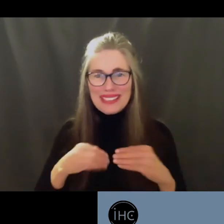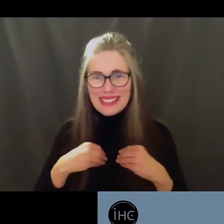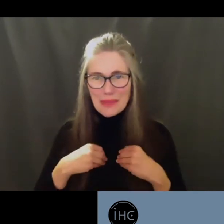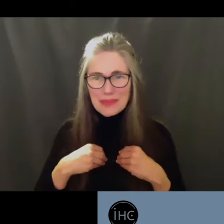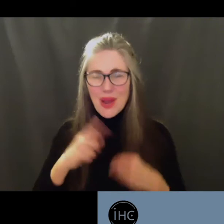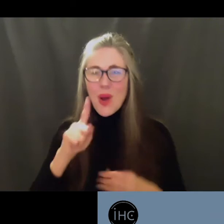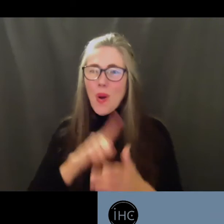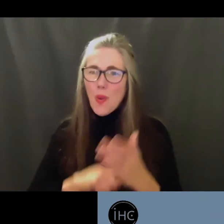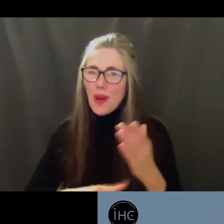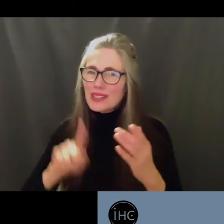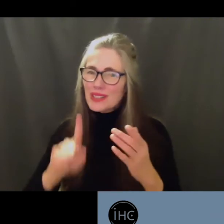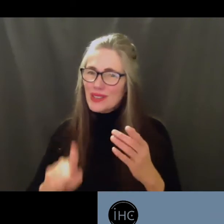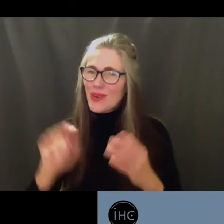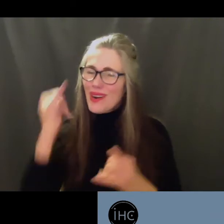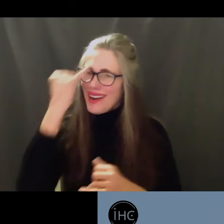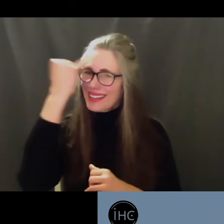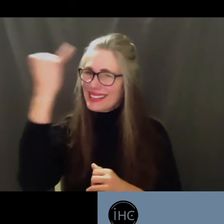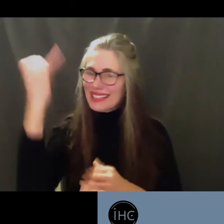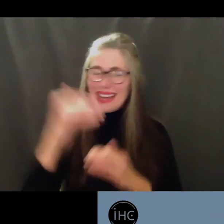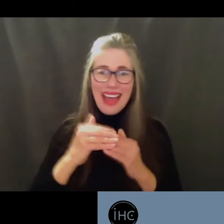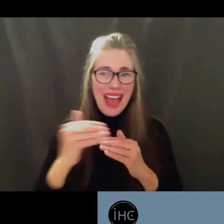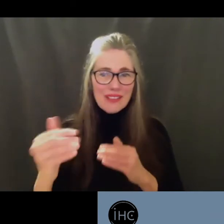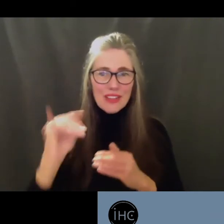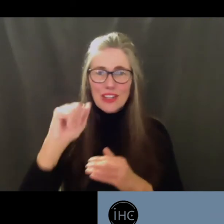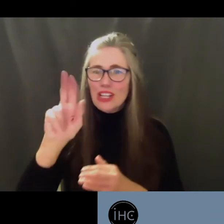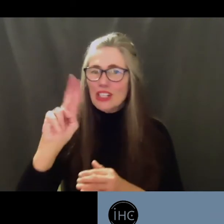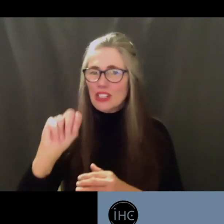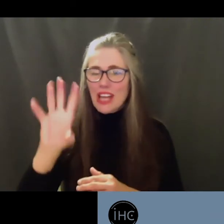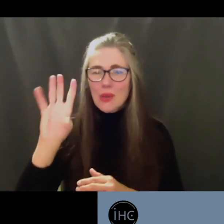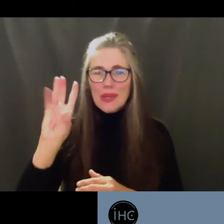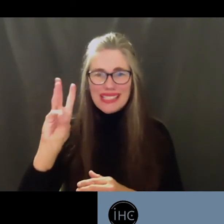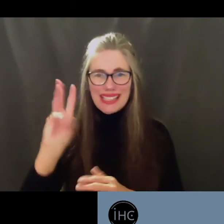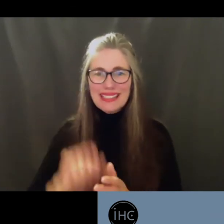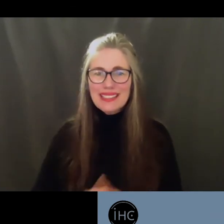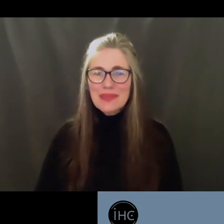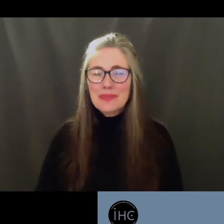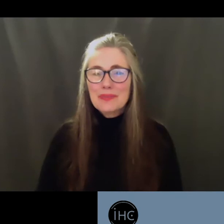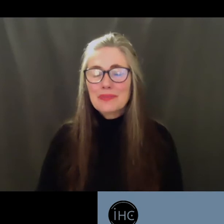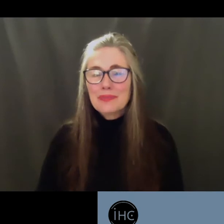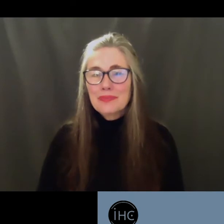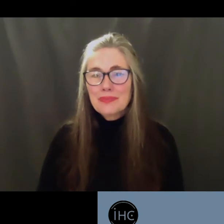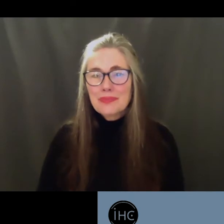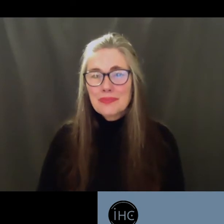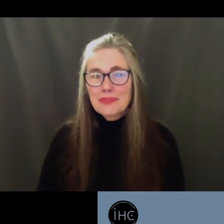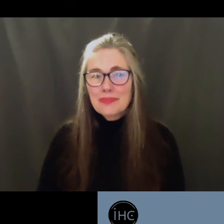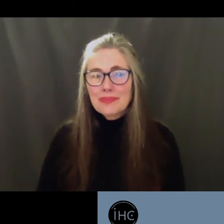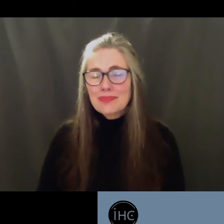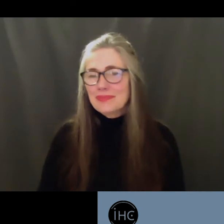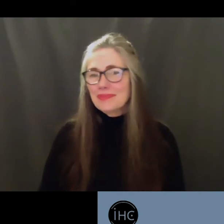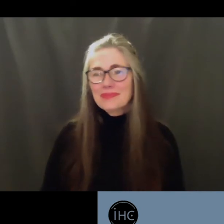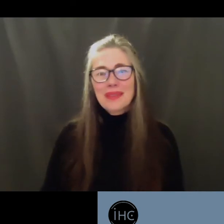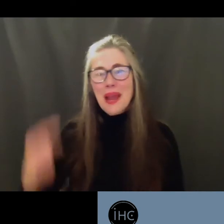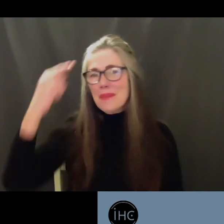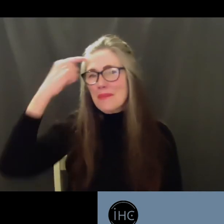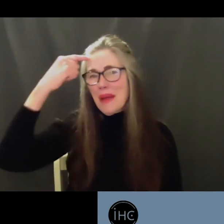following the January 6th insurrection? Yeah, I haven't really changed my mind. And